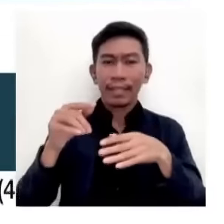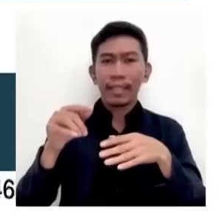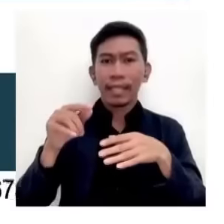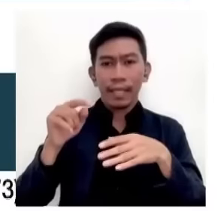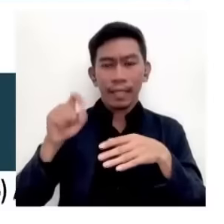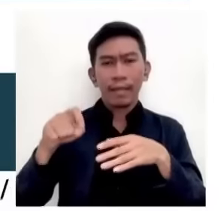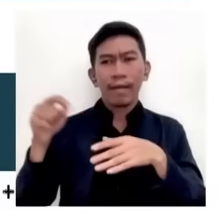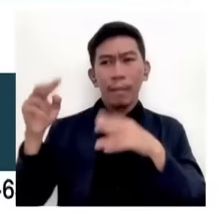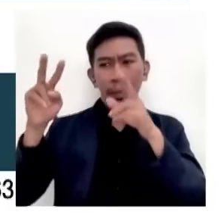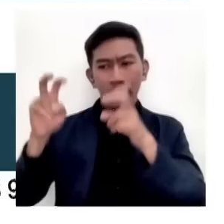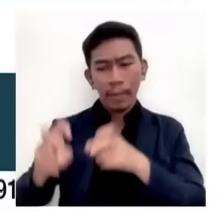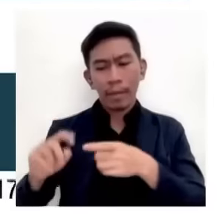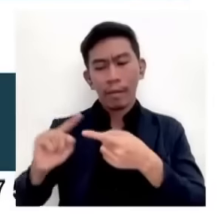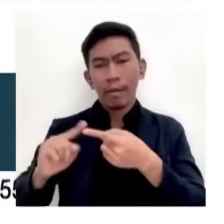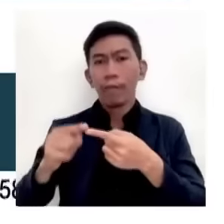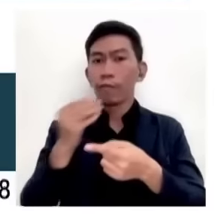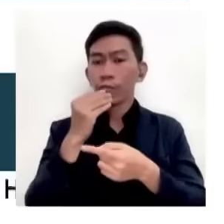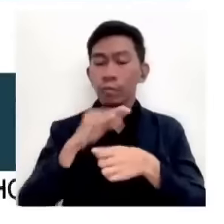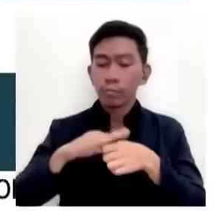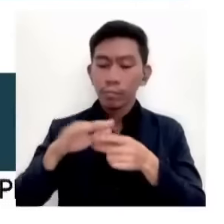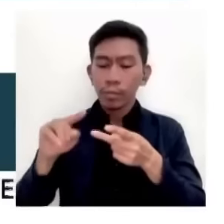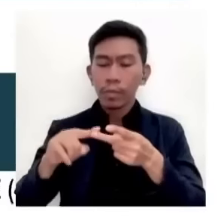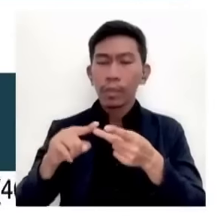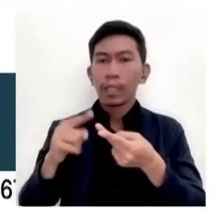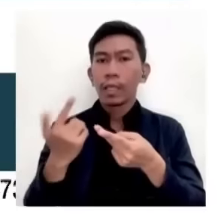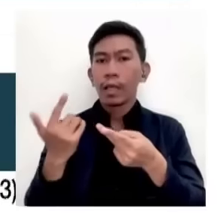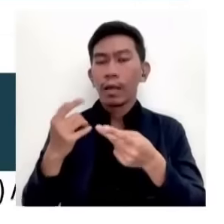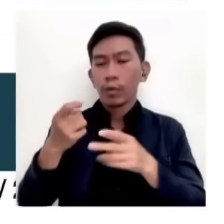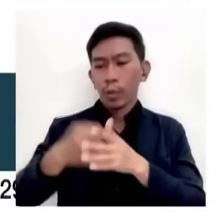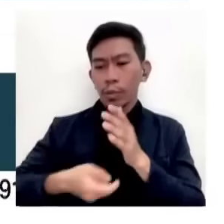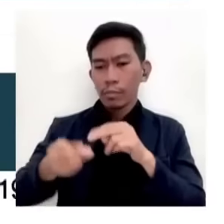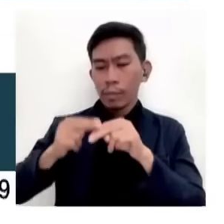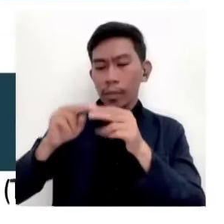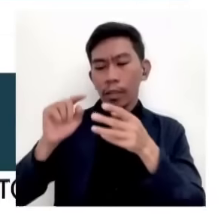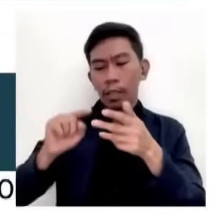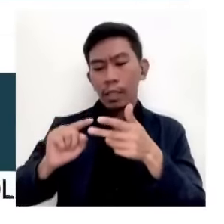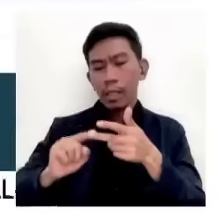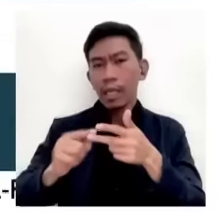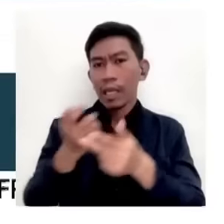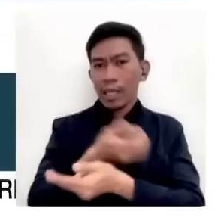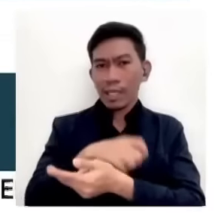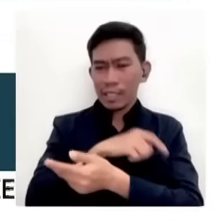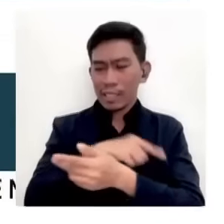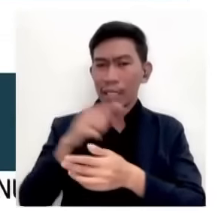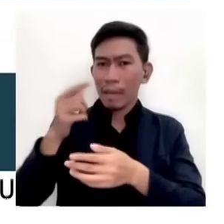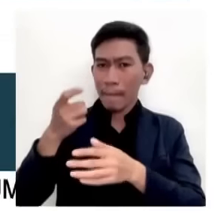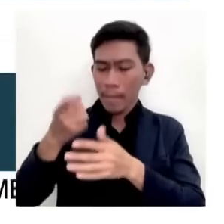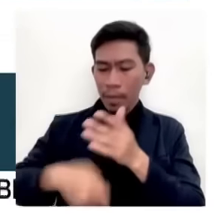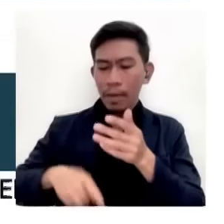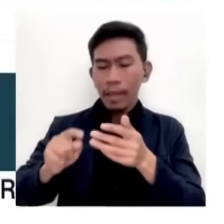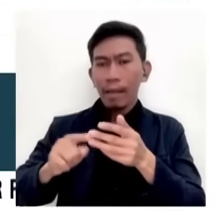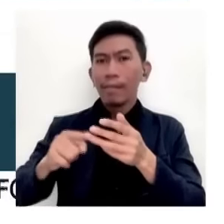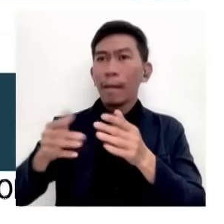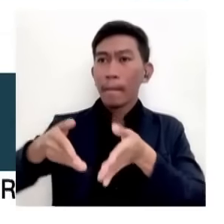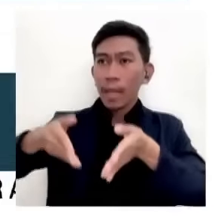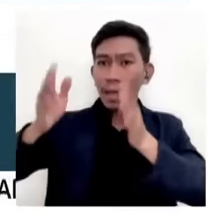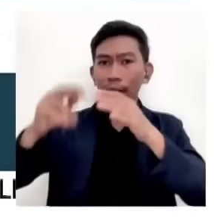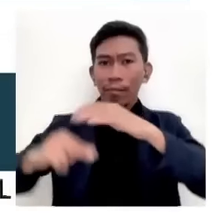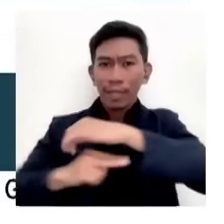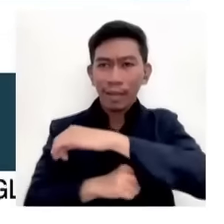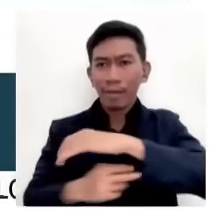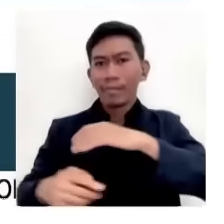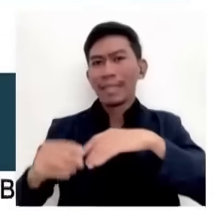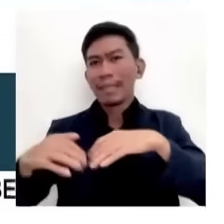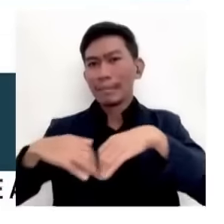matters, food security, inflation, energy, prices of energy, infrastructure. These are the things that we